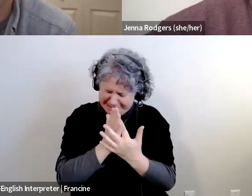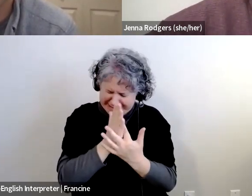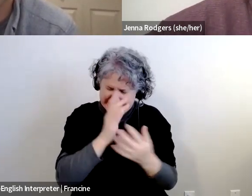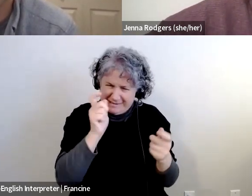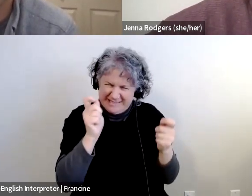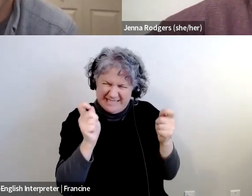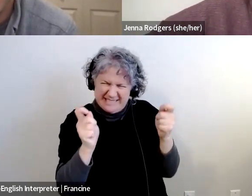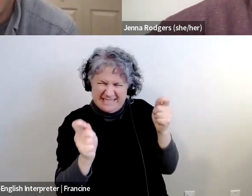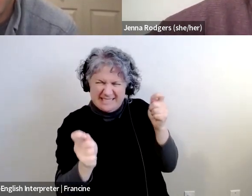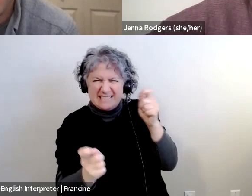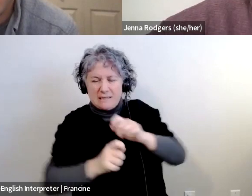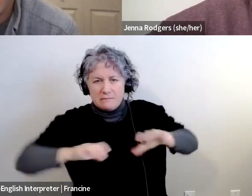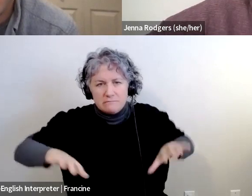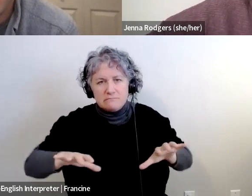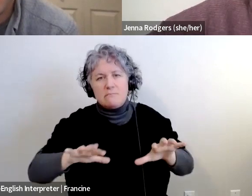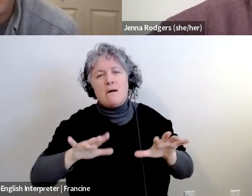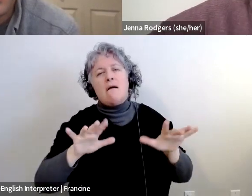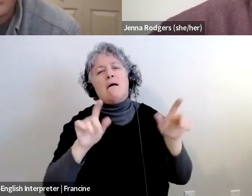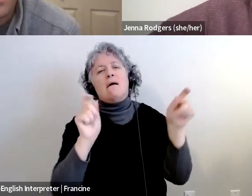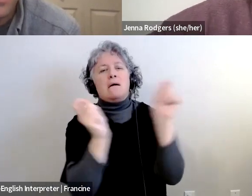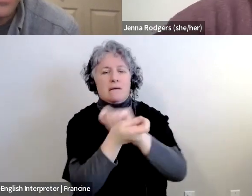Let's step forward one more slide.